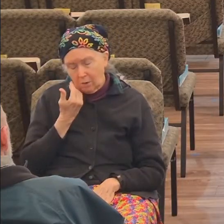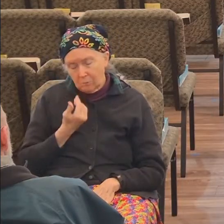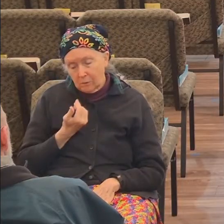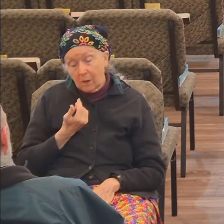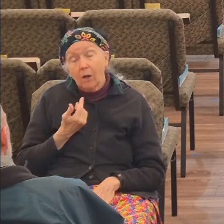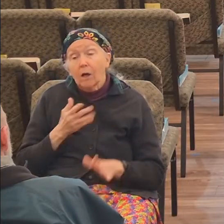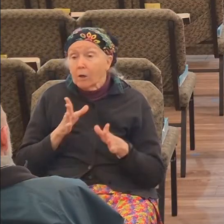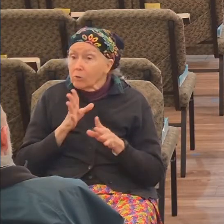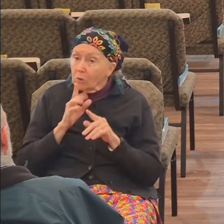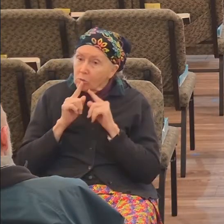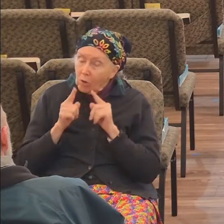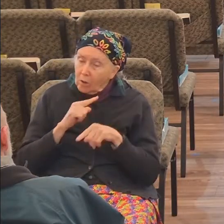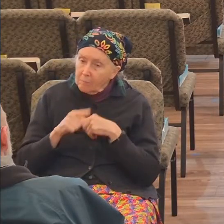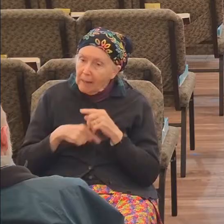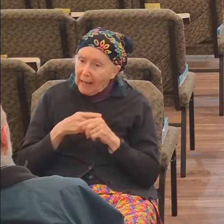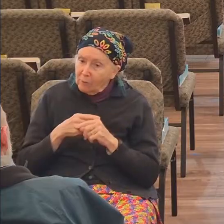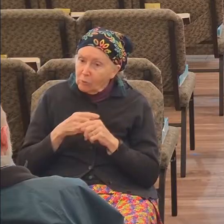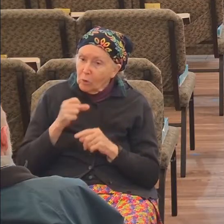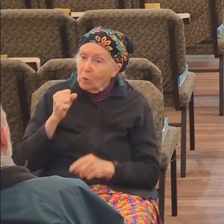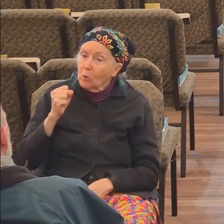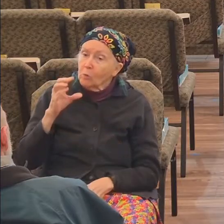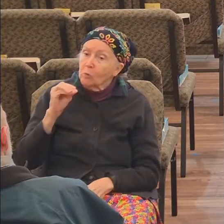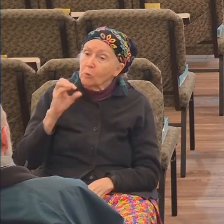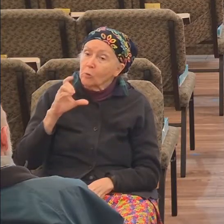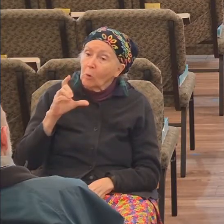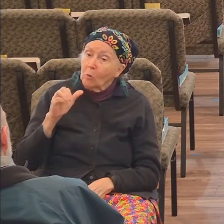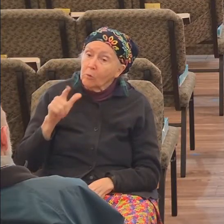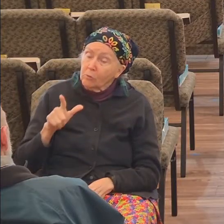social here, we're talking about,